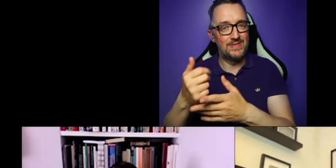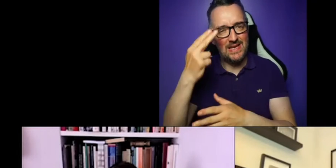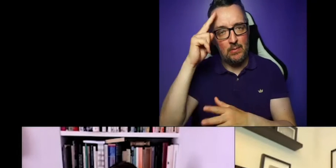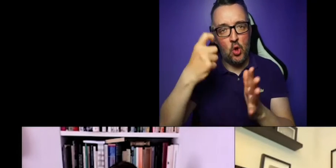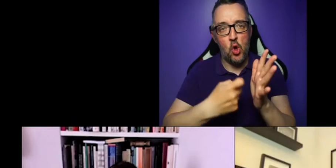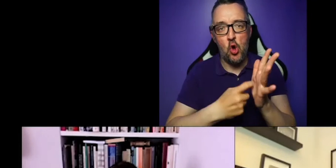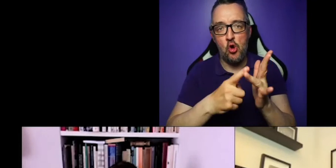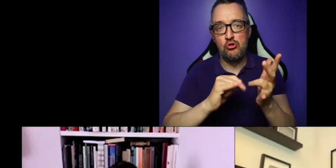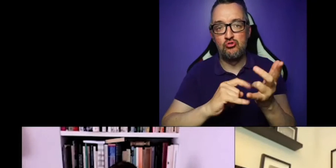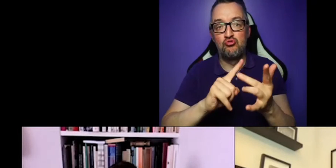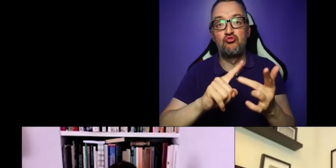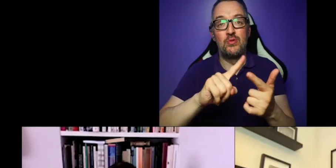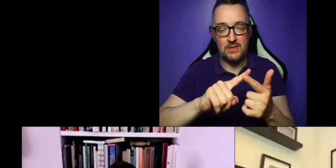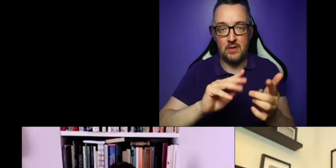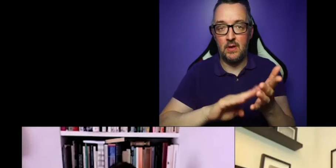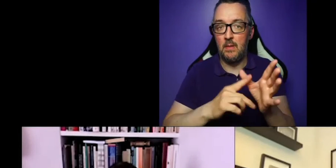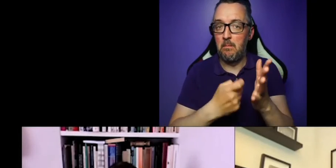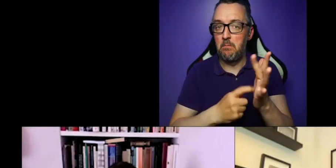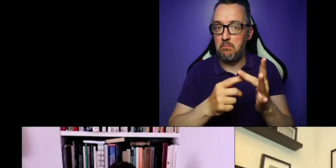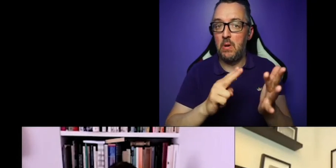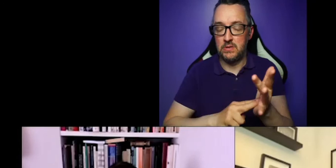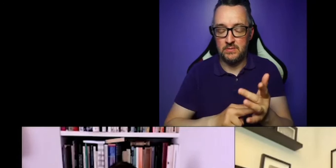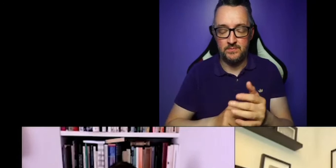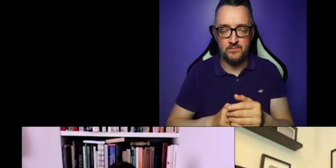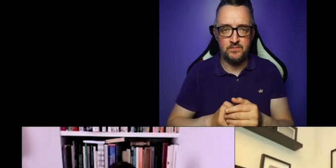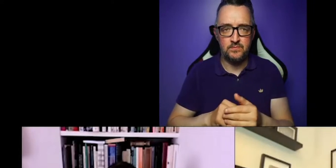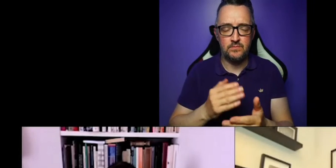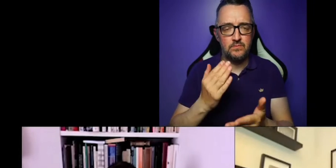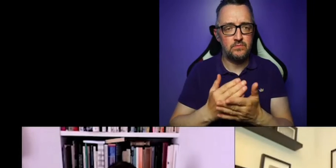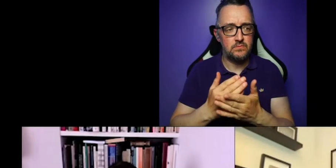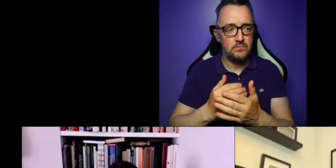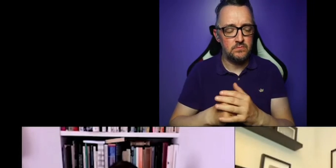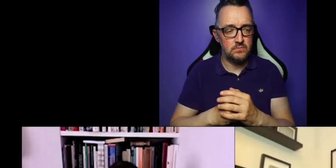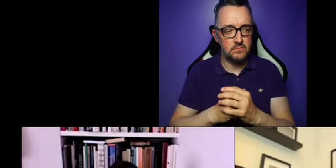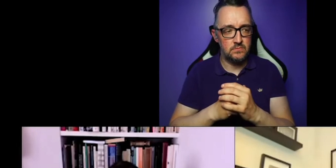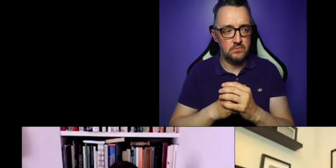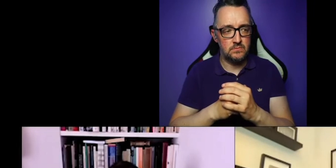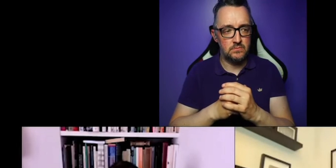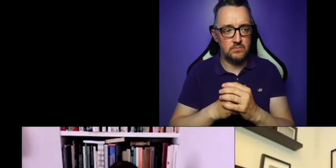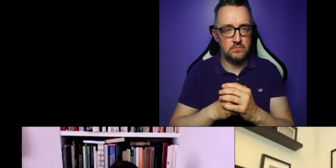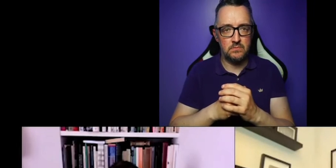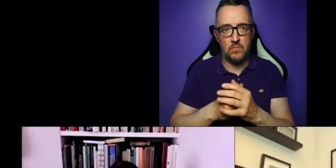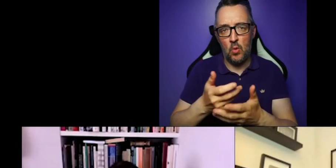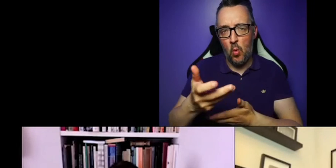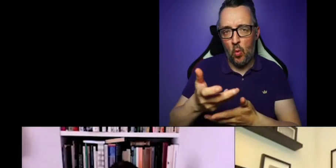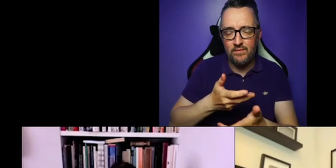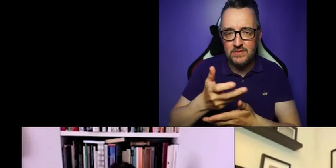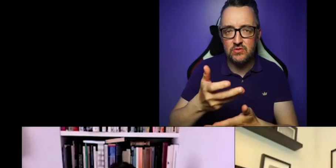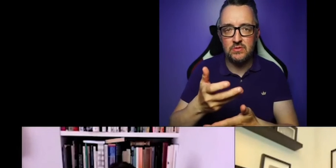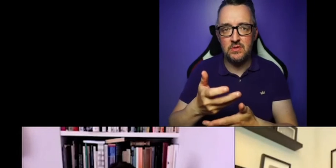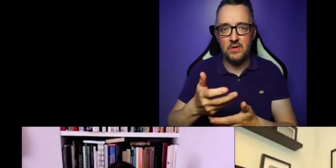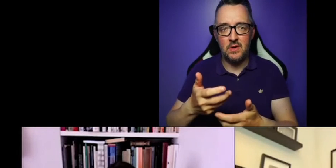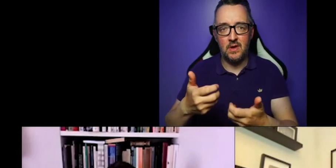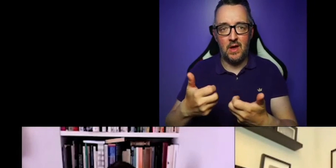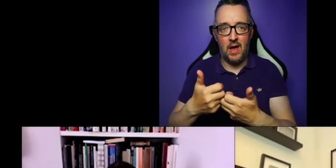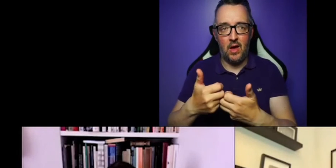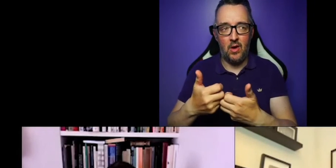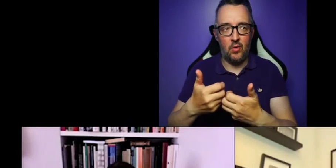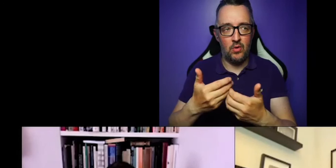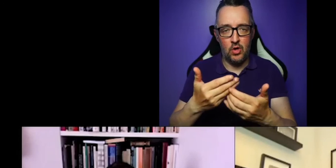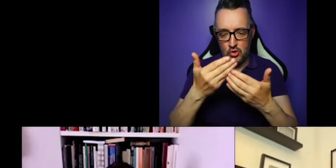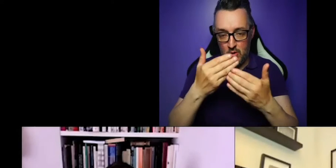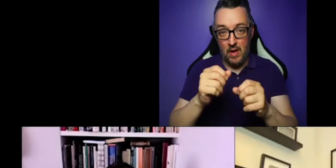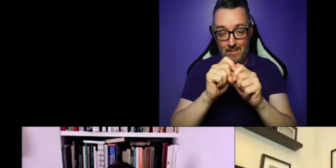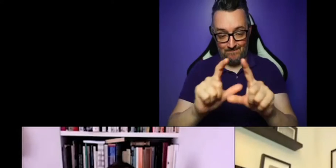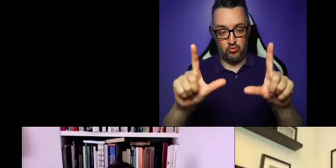Martin. Mm-hmm. And it was really about having a conversation and staging photographs